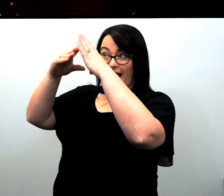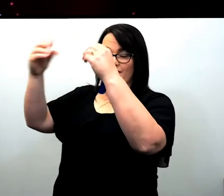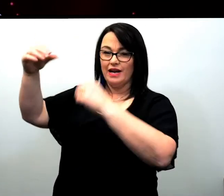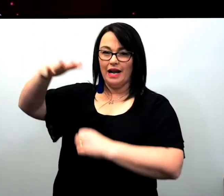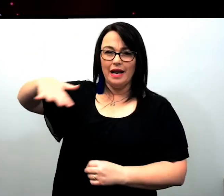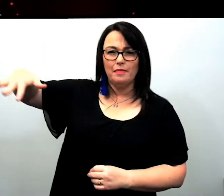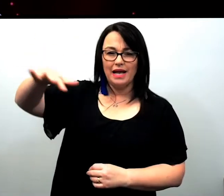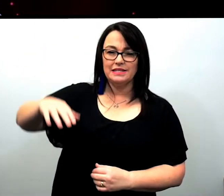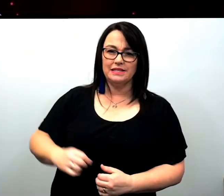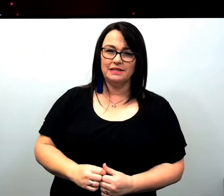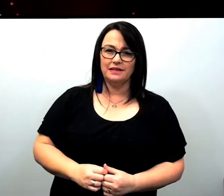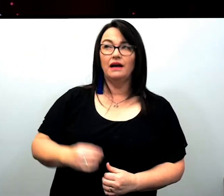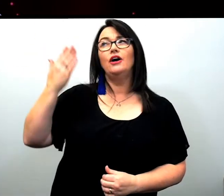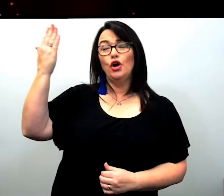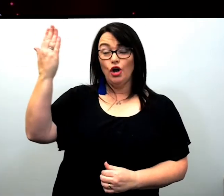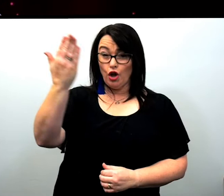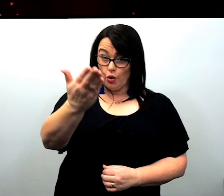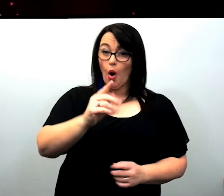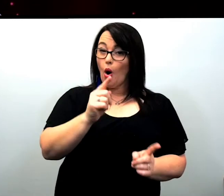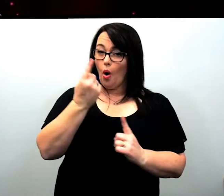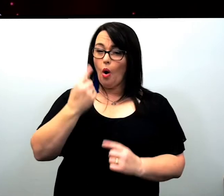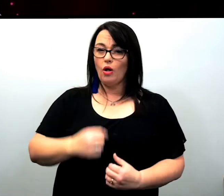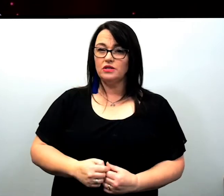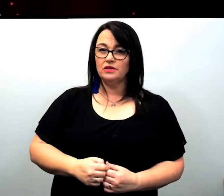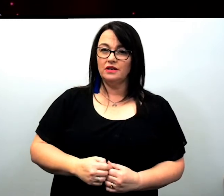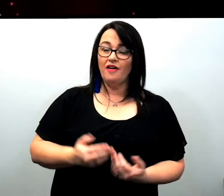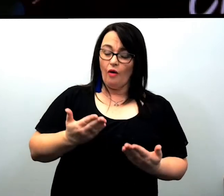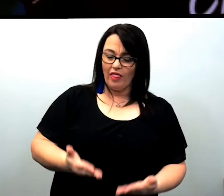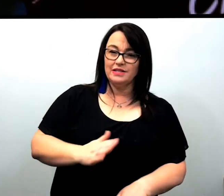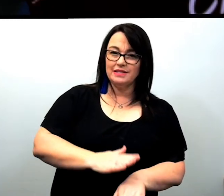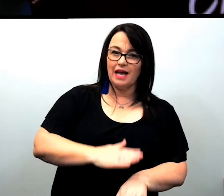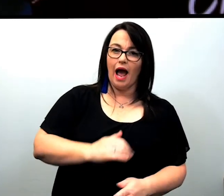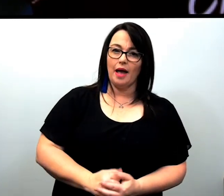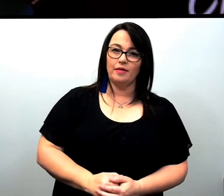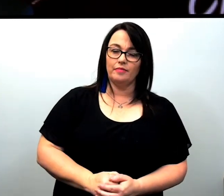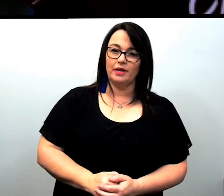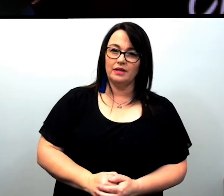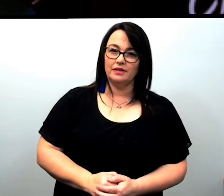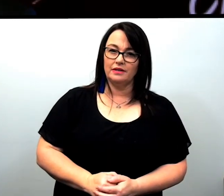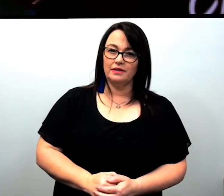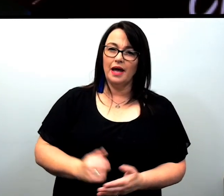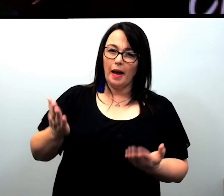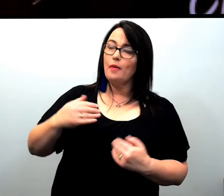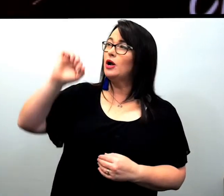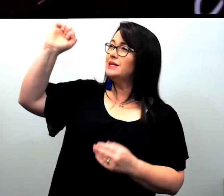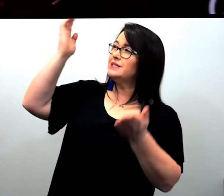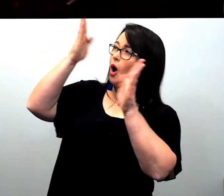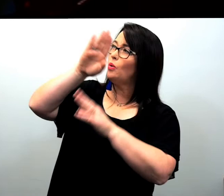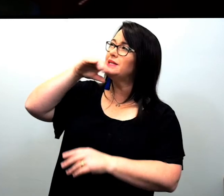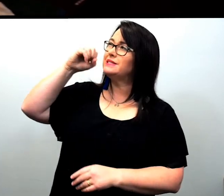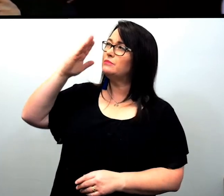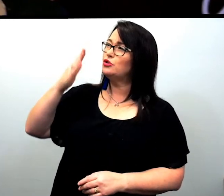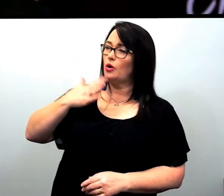such a time as this. But it's the Holy Spirit that comes upon us. Would you worship? Would you lift your hands,